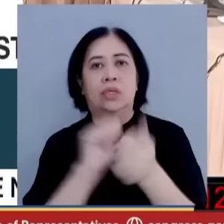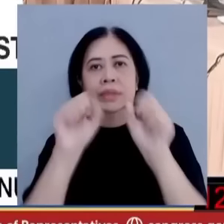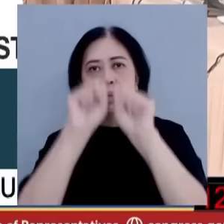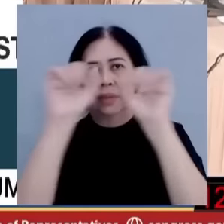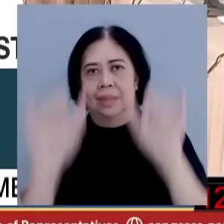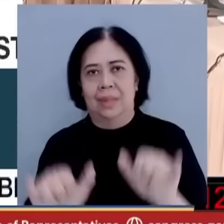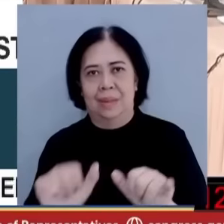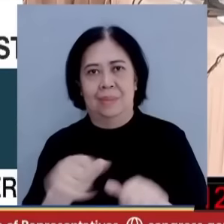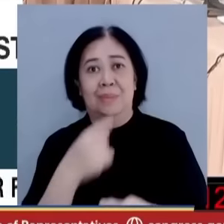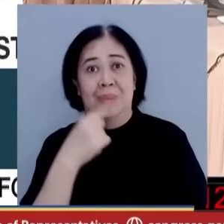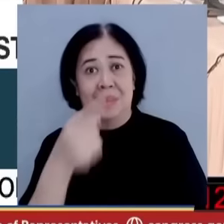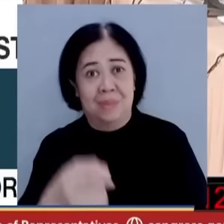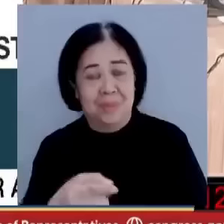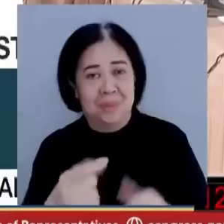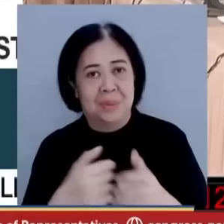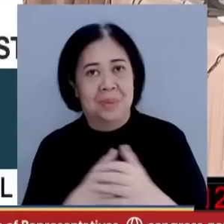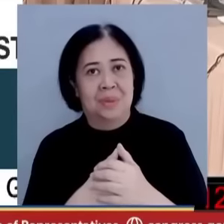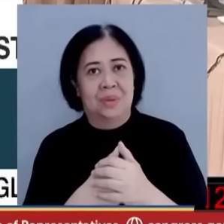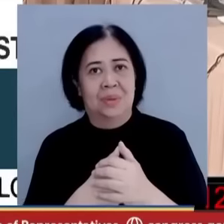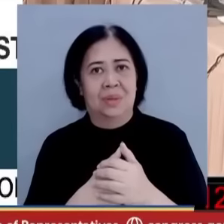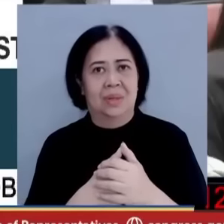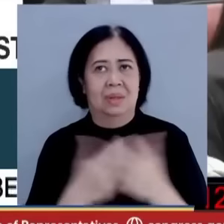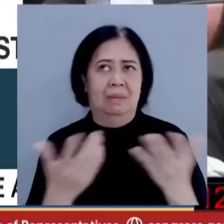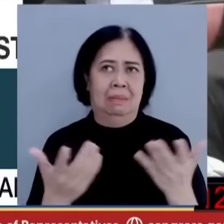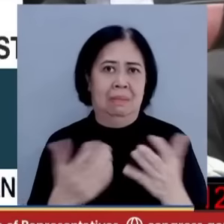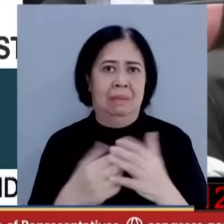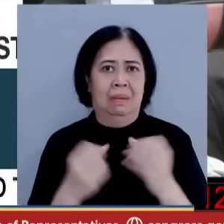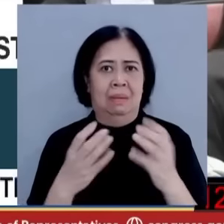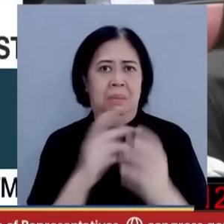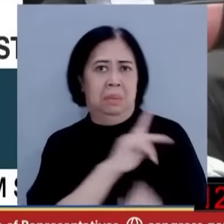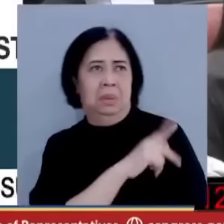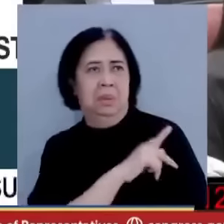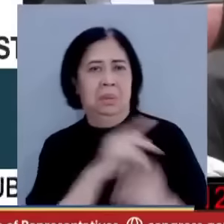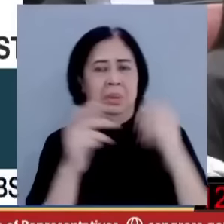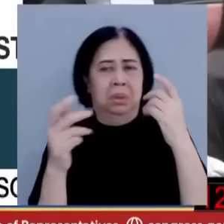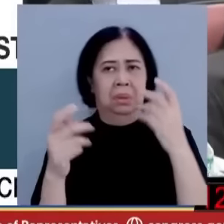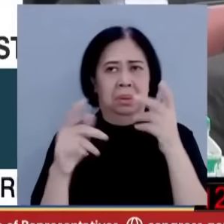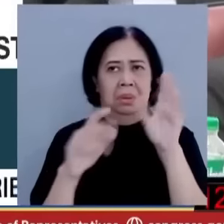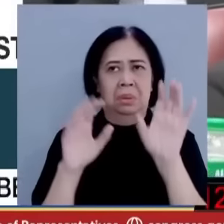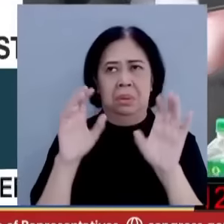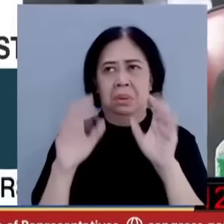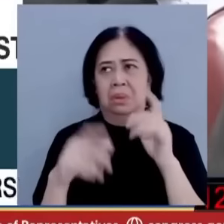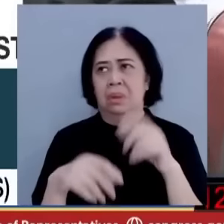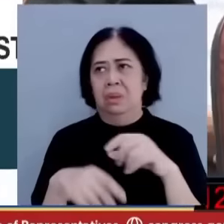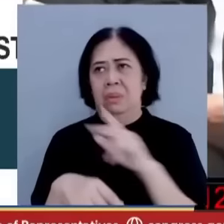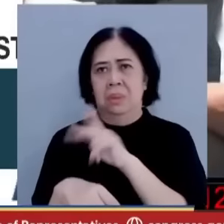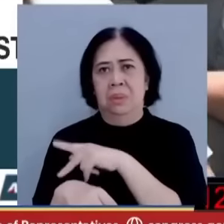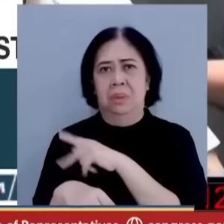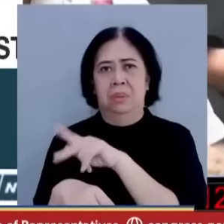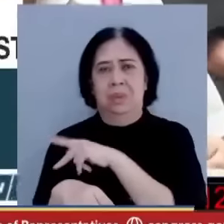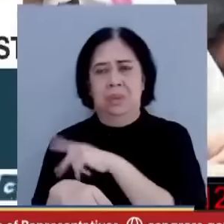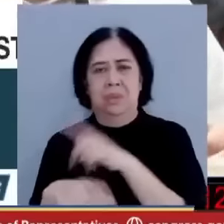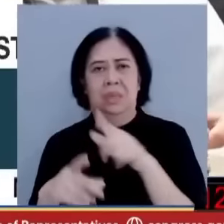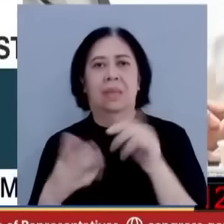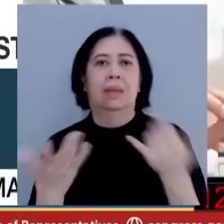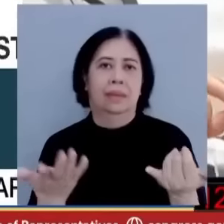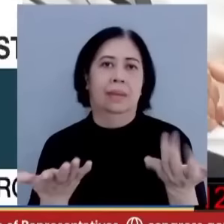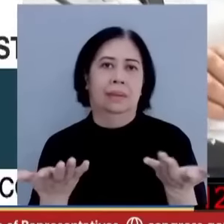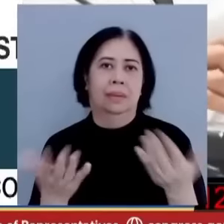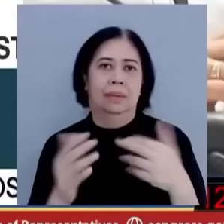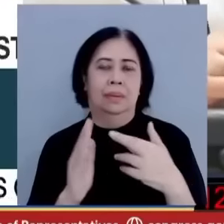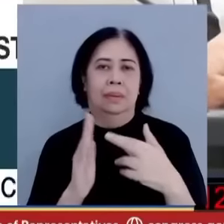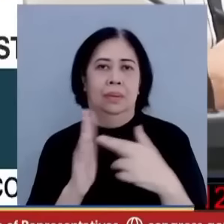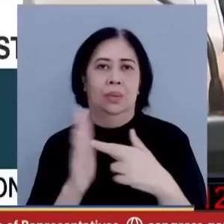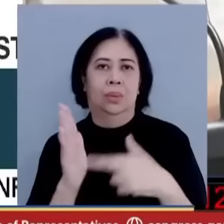nga, and at the end of the day, puro personalities. Yun kasi yung setup natin ngayon, Casey. Mm-hmm. Hanggat hindi